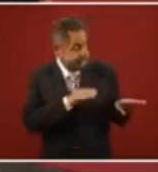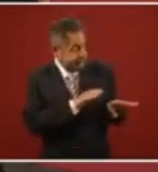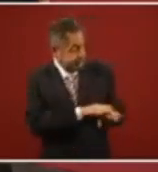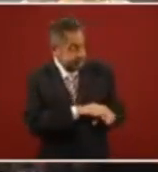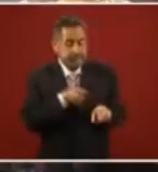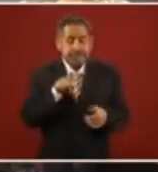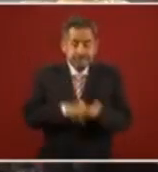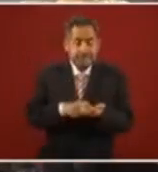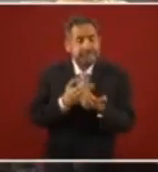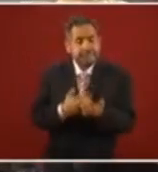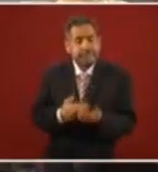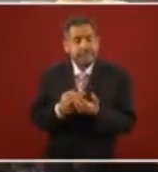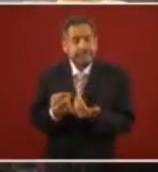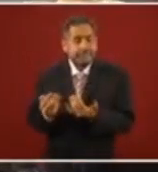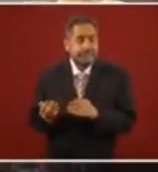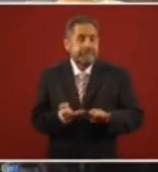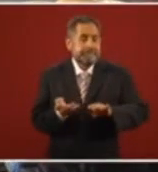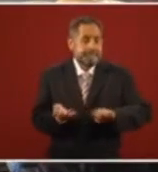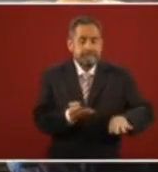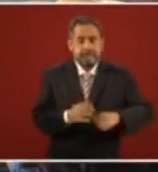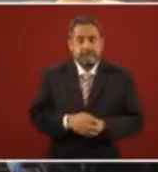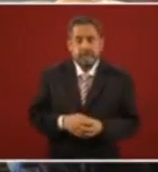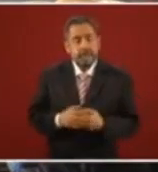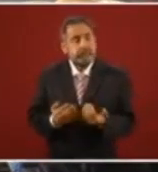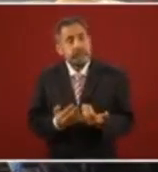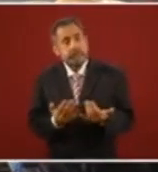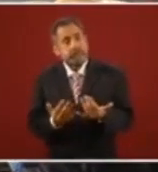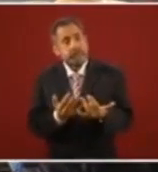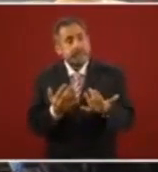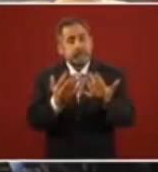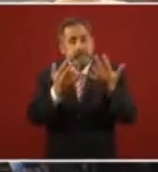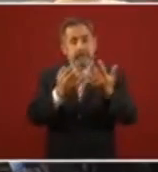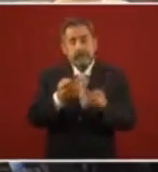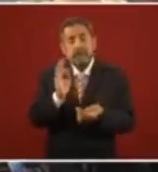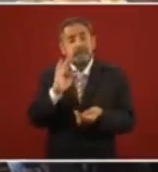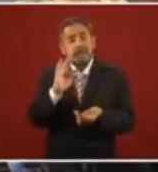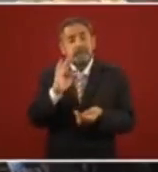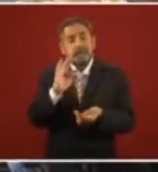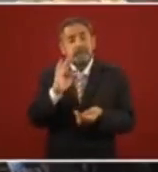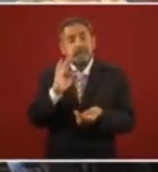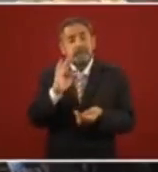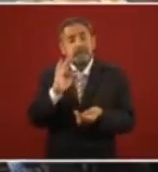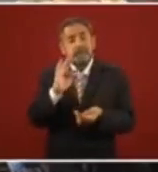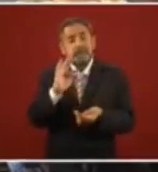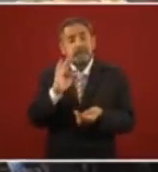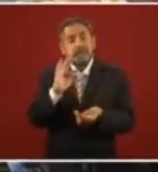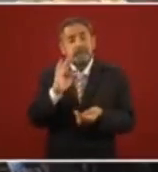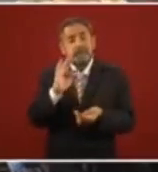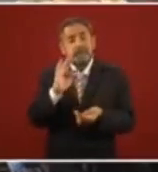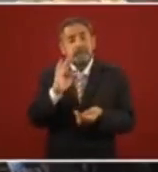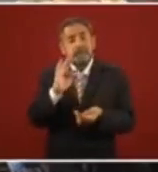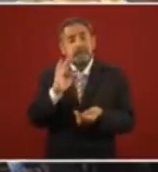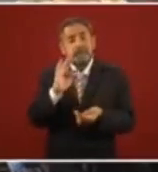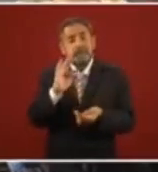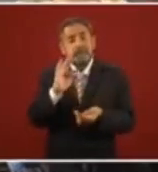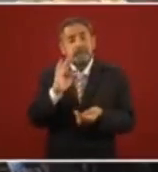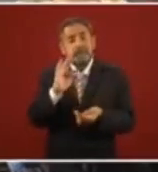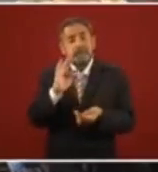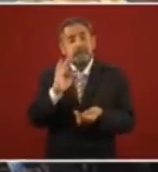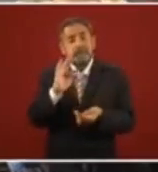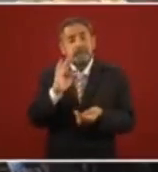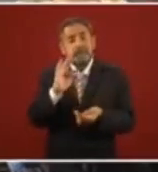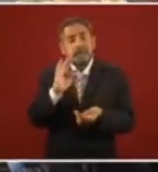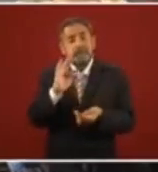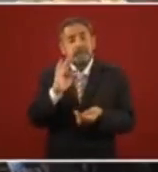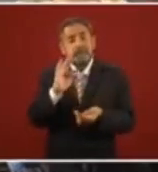...cuando... ...comenzamos a... ...trabajar en el día... ...el gas se disipa... ...pero si... ...se viene la noche... ...and if we start... work in the day...